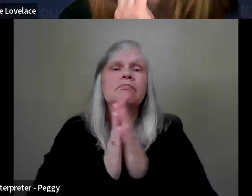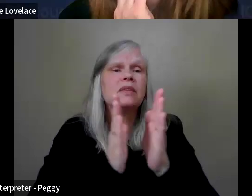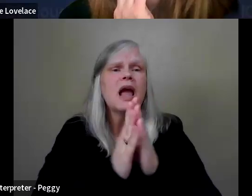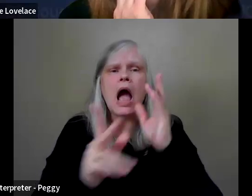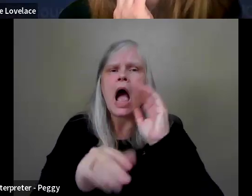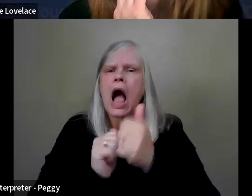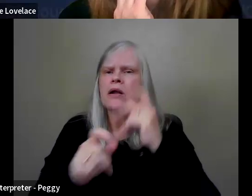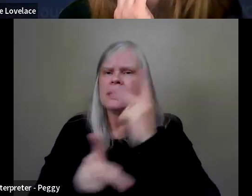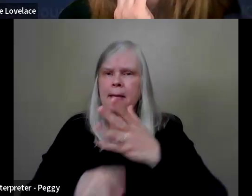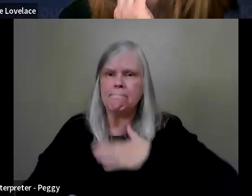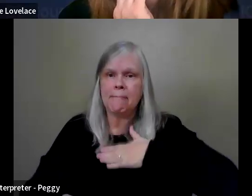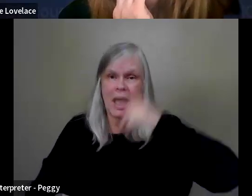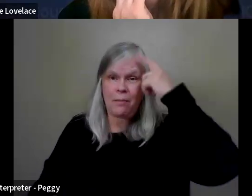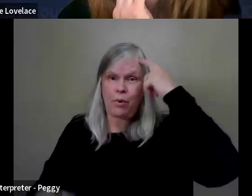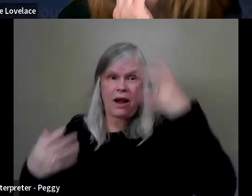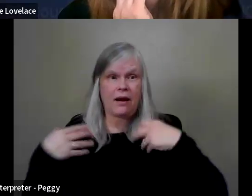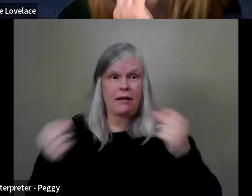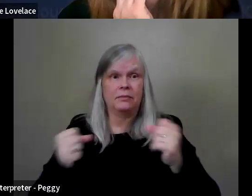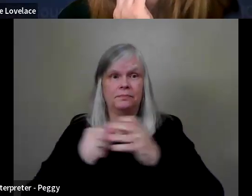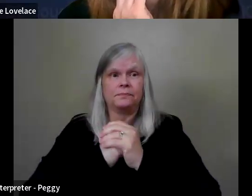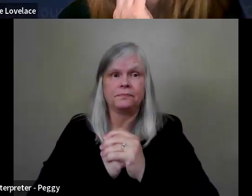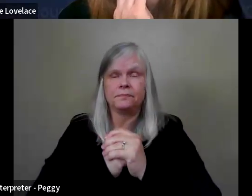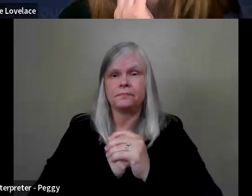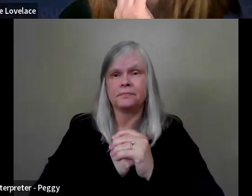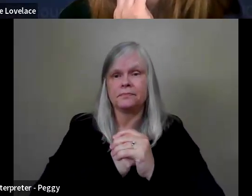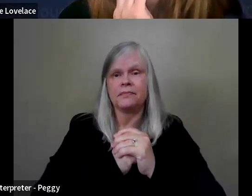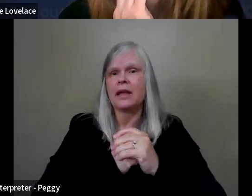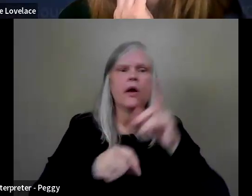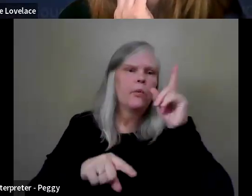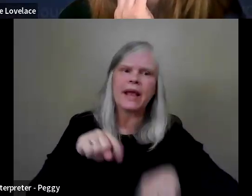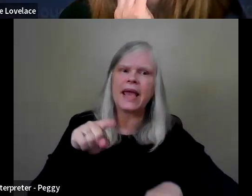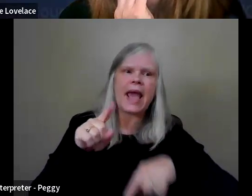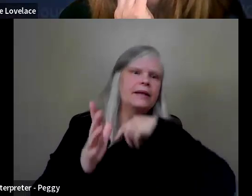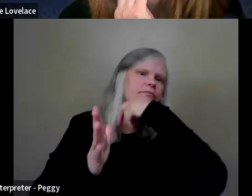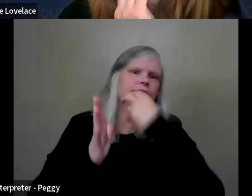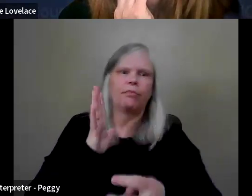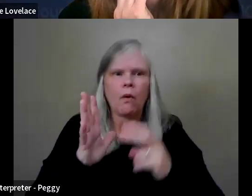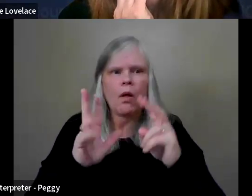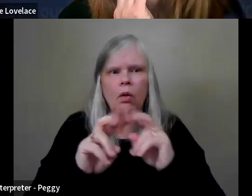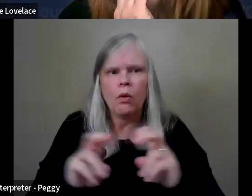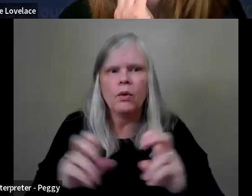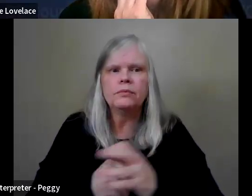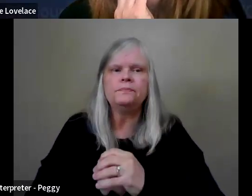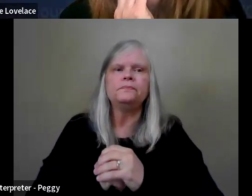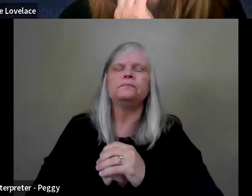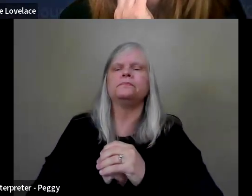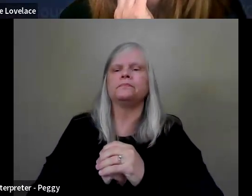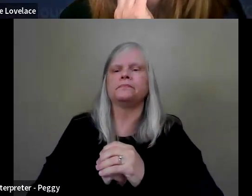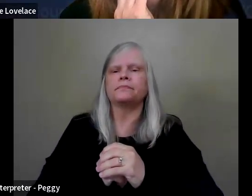their brain healthy. So we don't have time to dive super deep into this, but there are